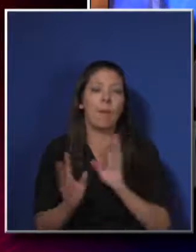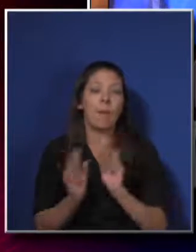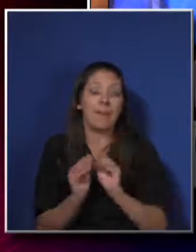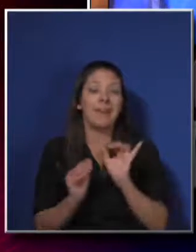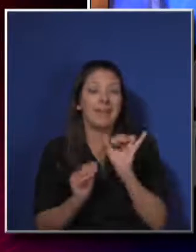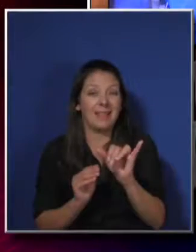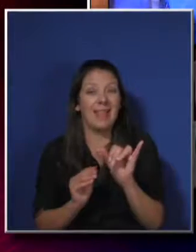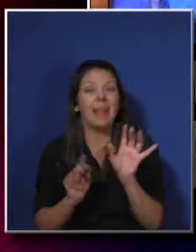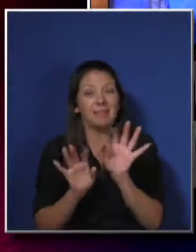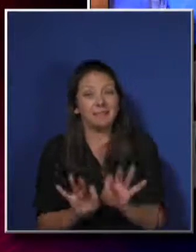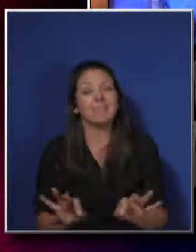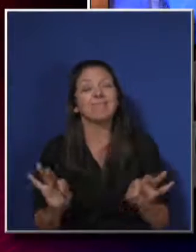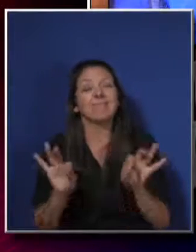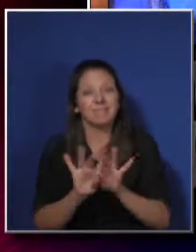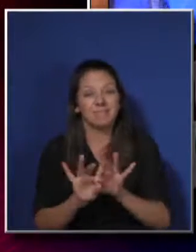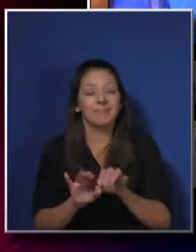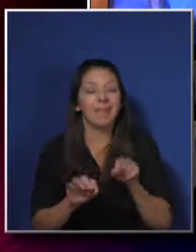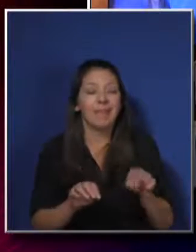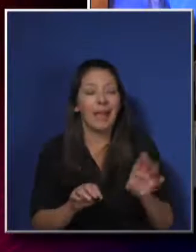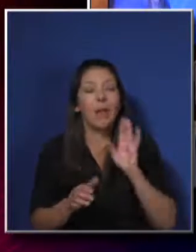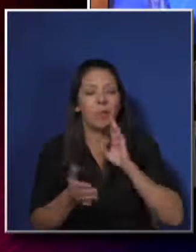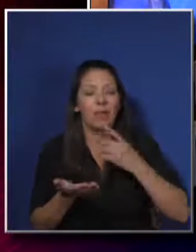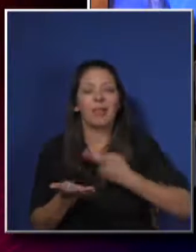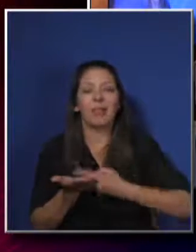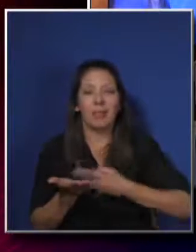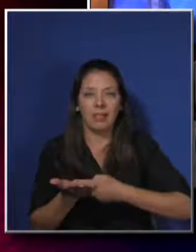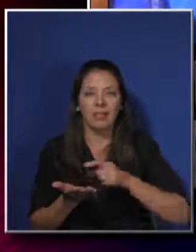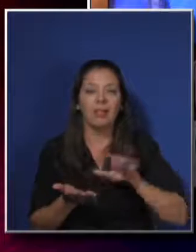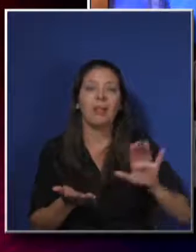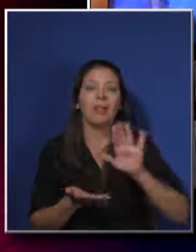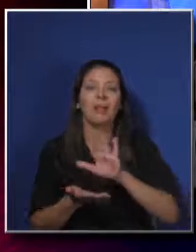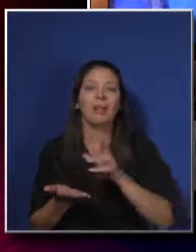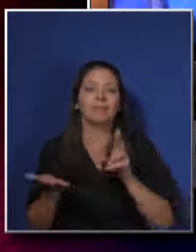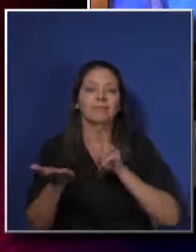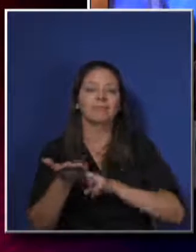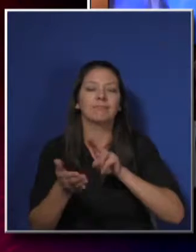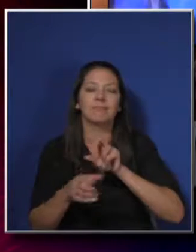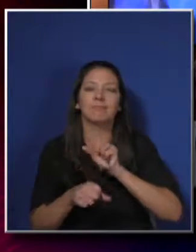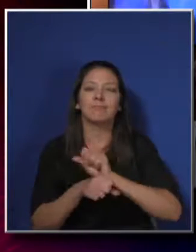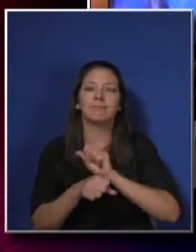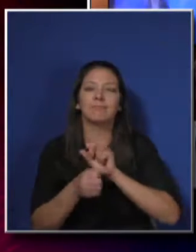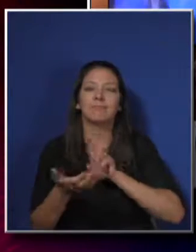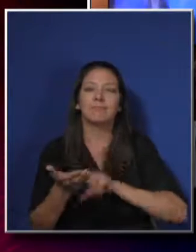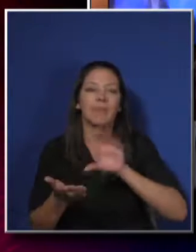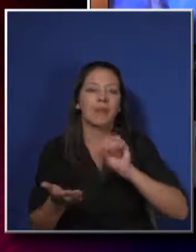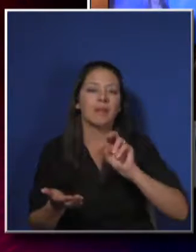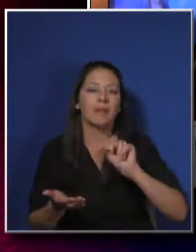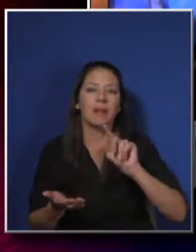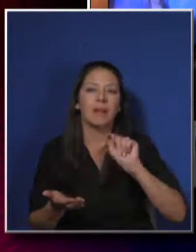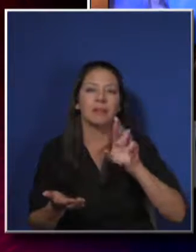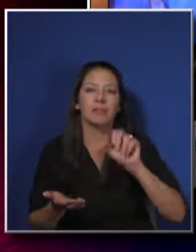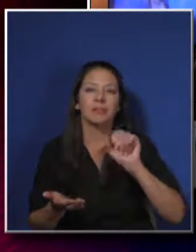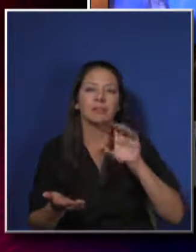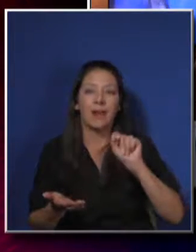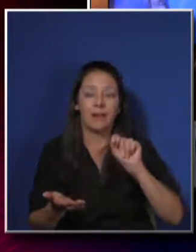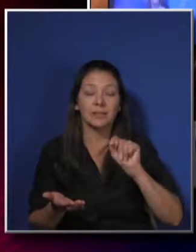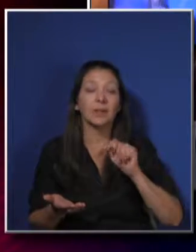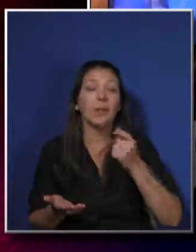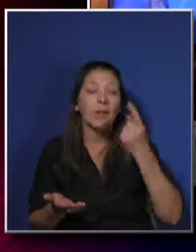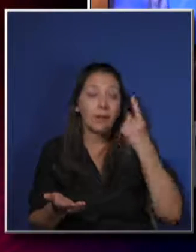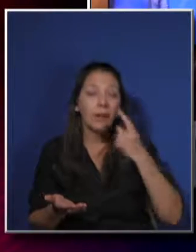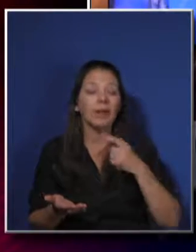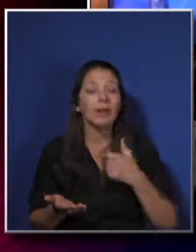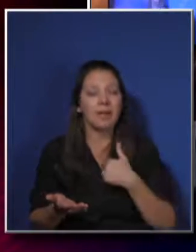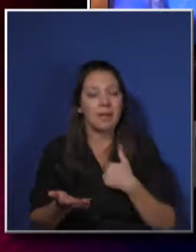one that discusses contracts. There will be some changes that I plan to present